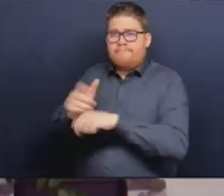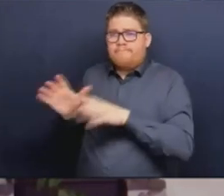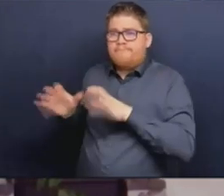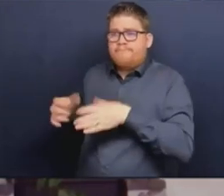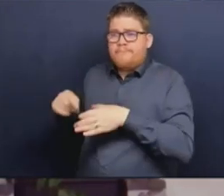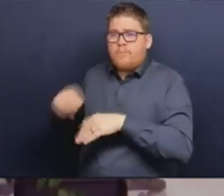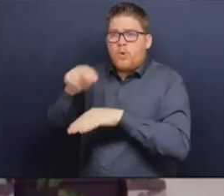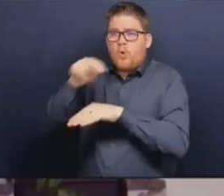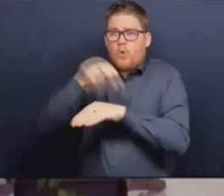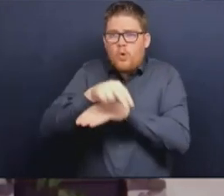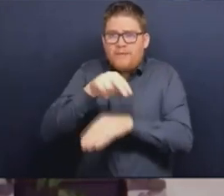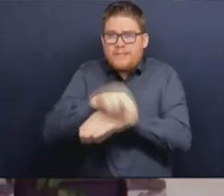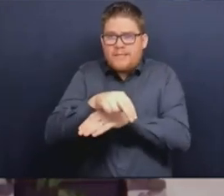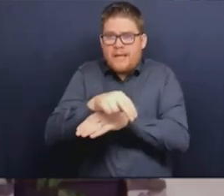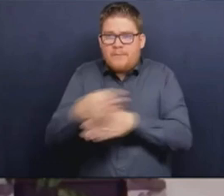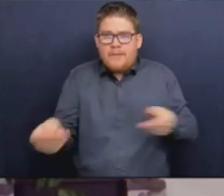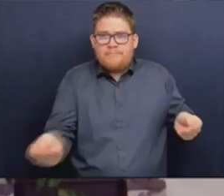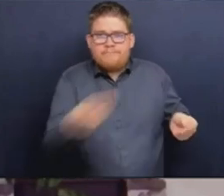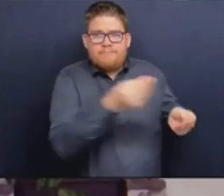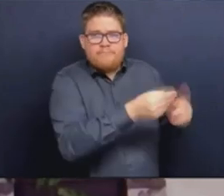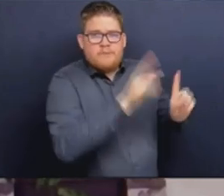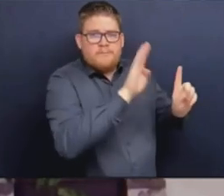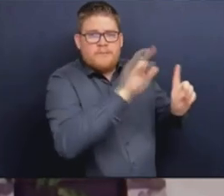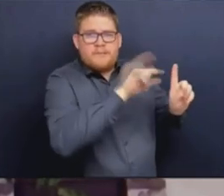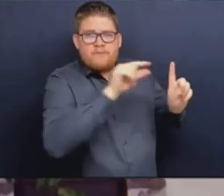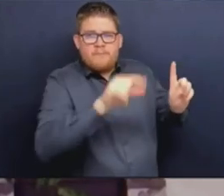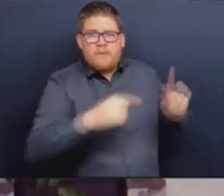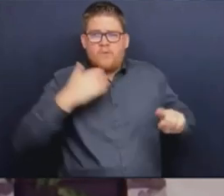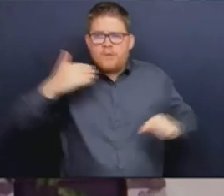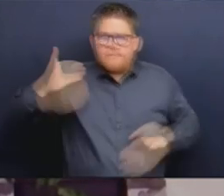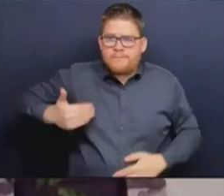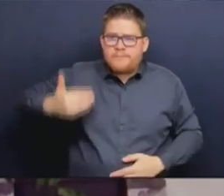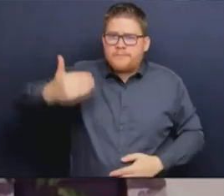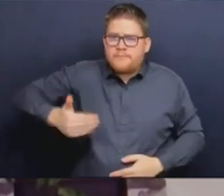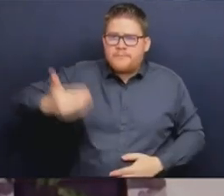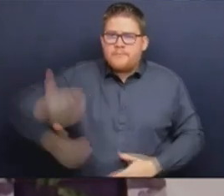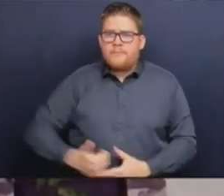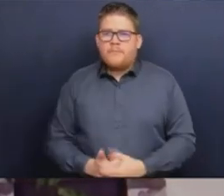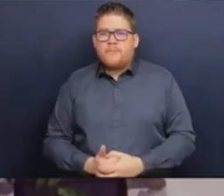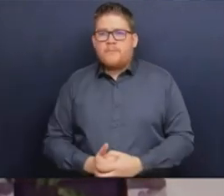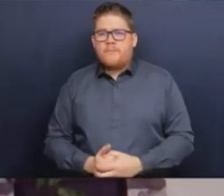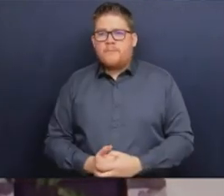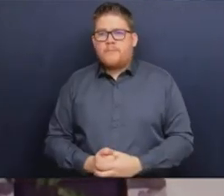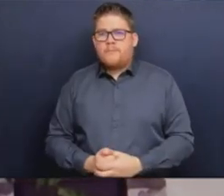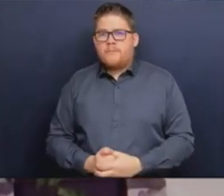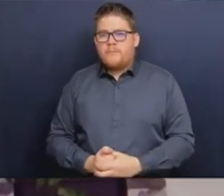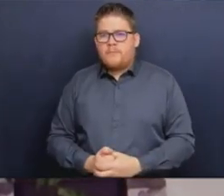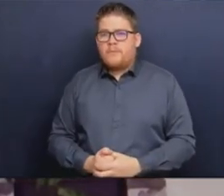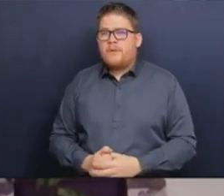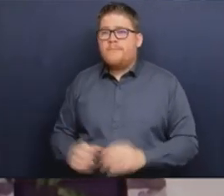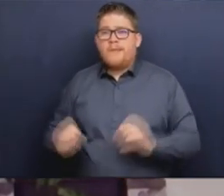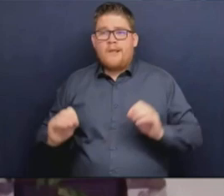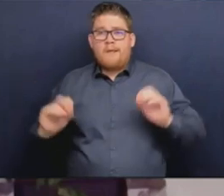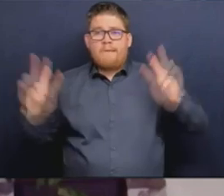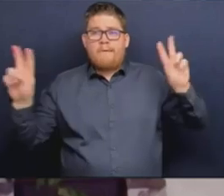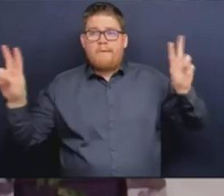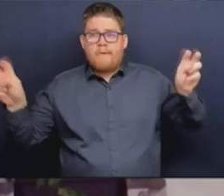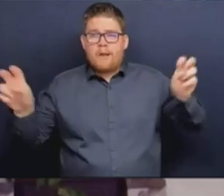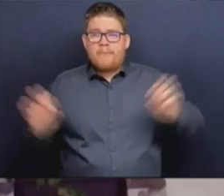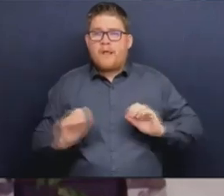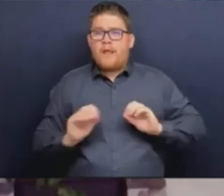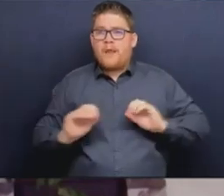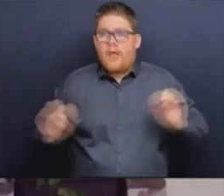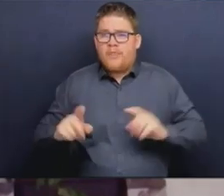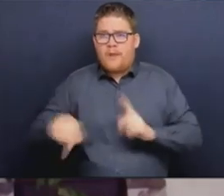us without us. We see the support of legislation as a critical step to addressing